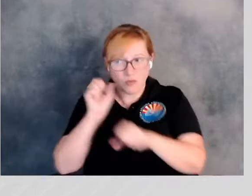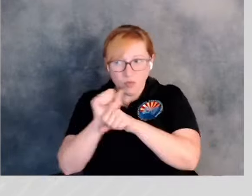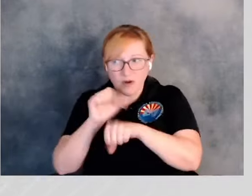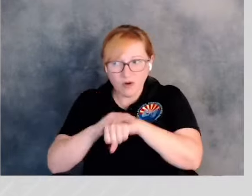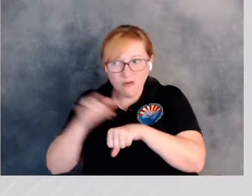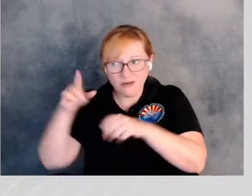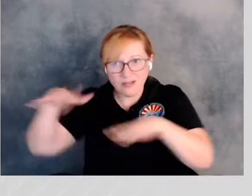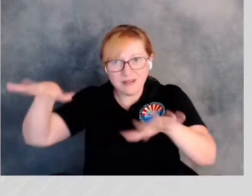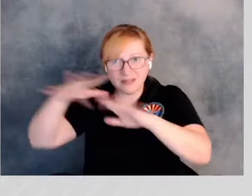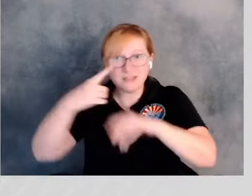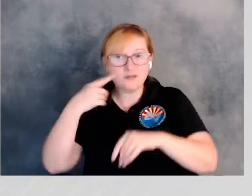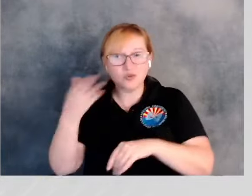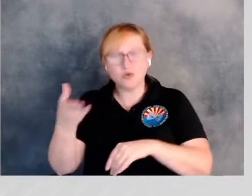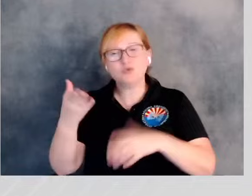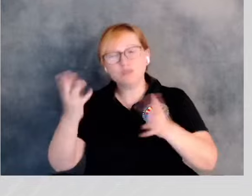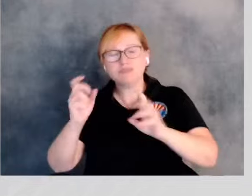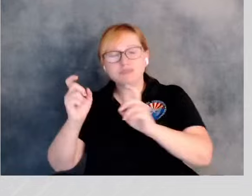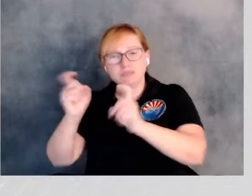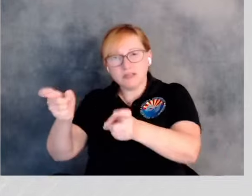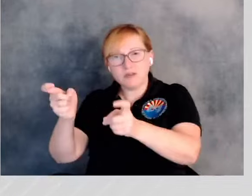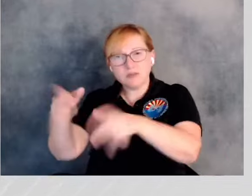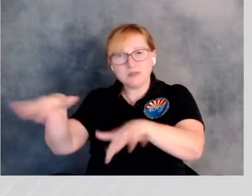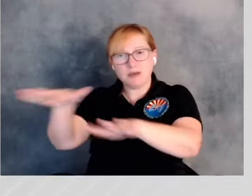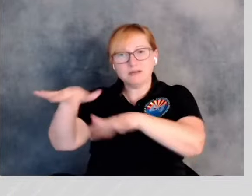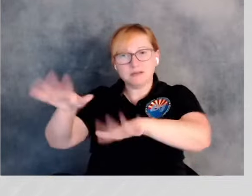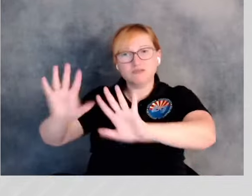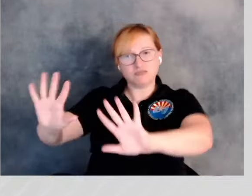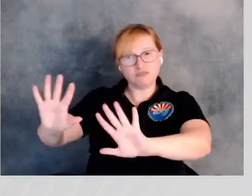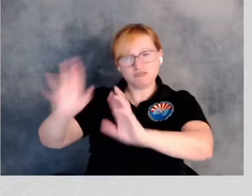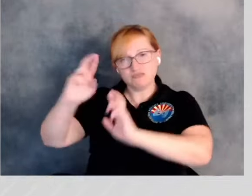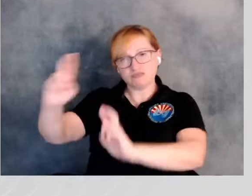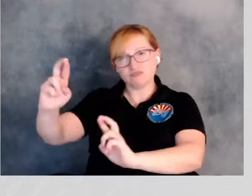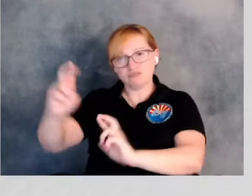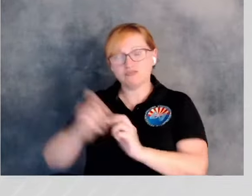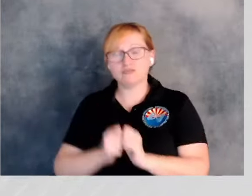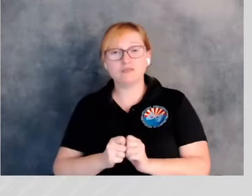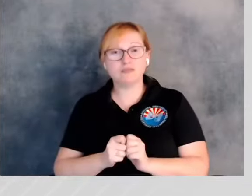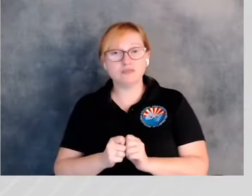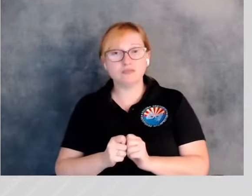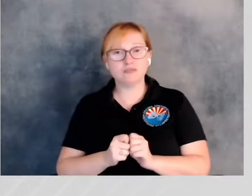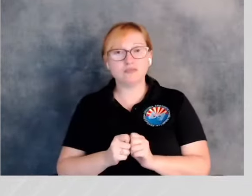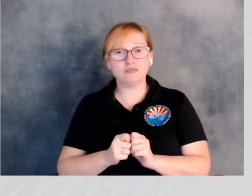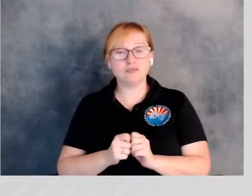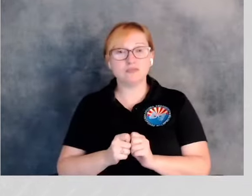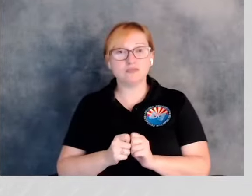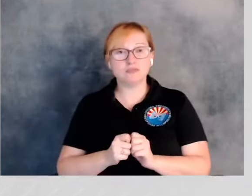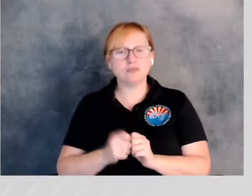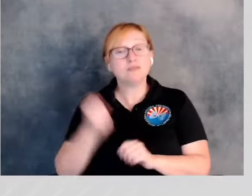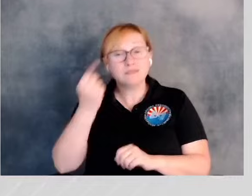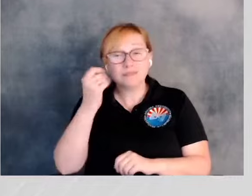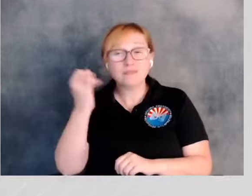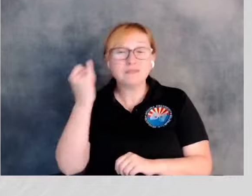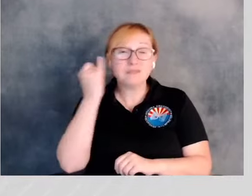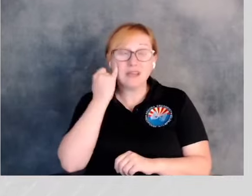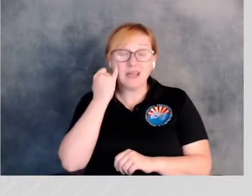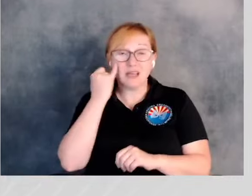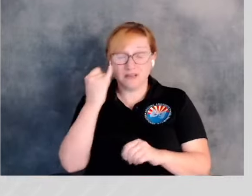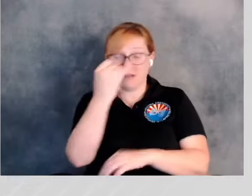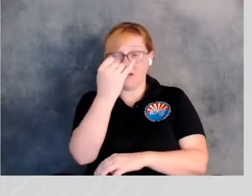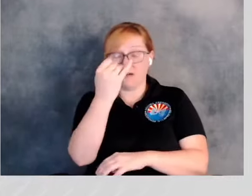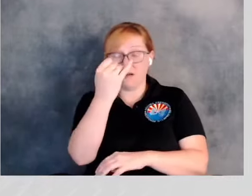done. I also want to share that for violating the forest fire closure area, there